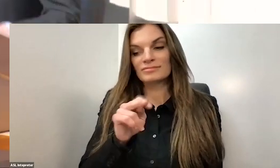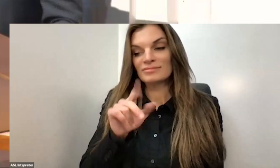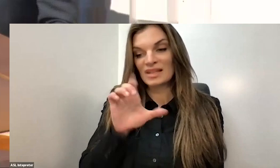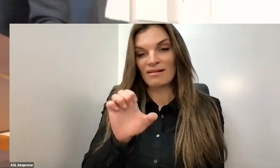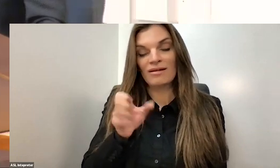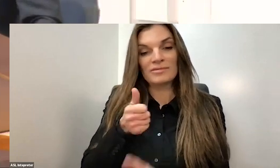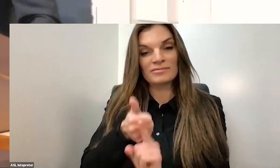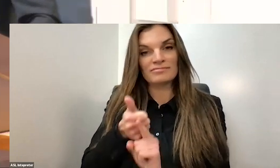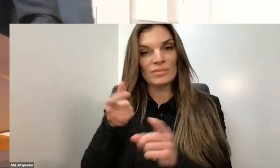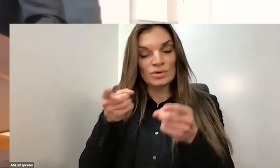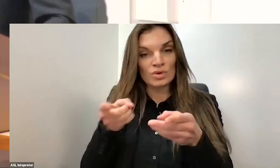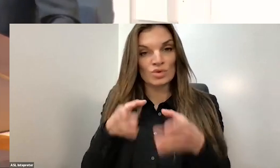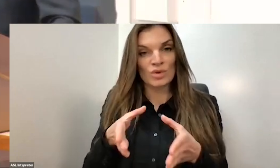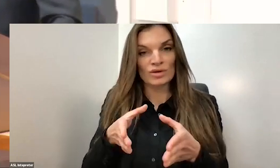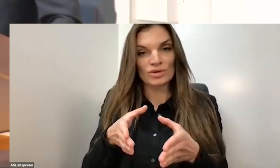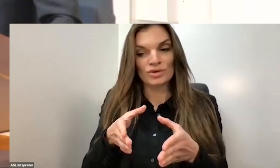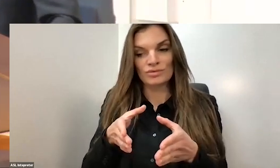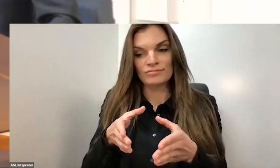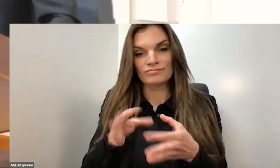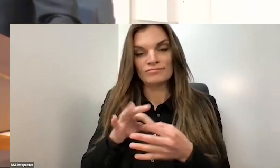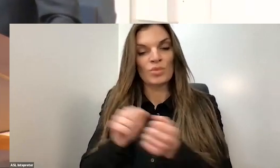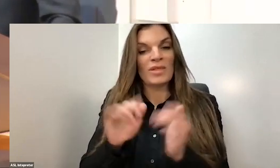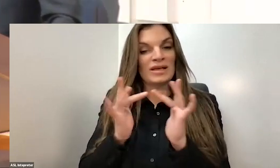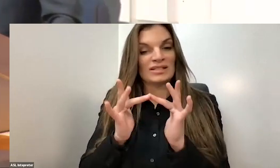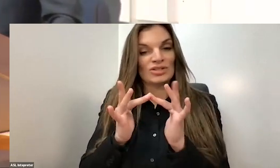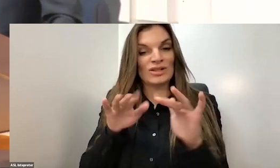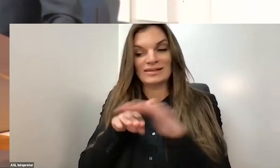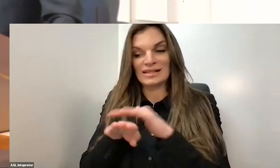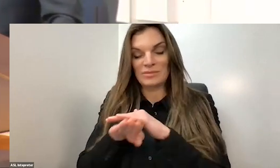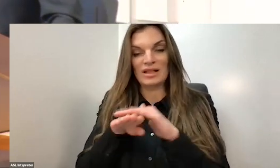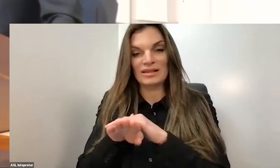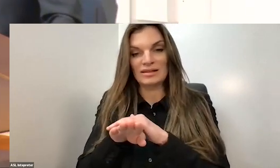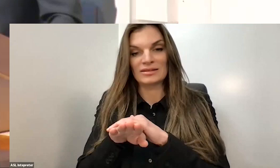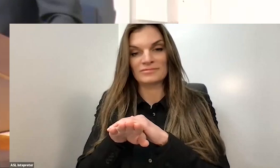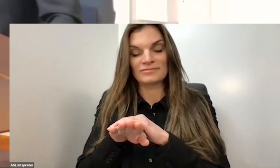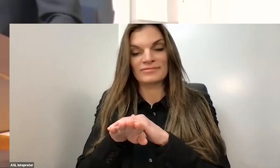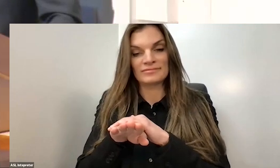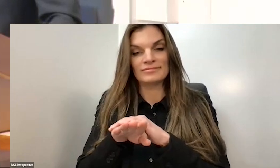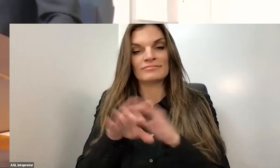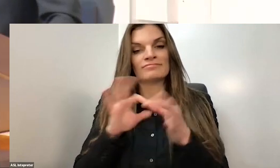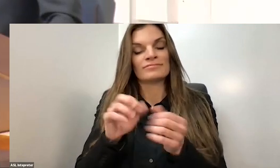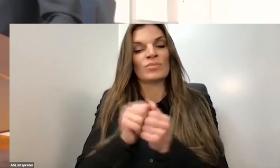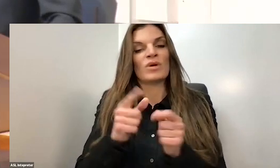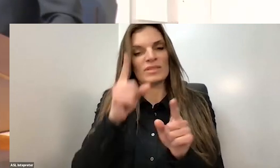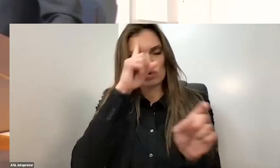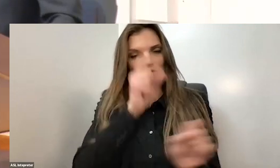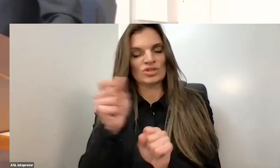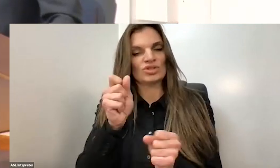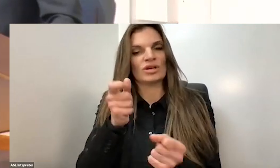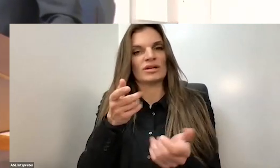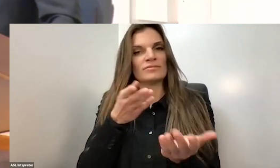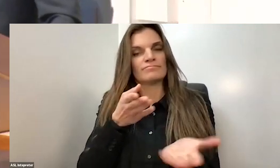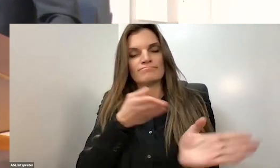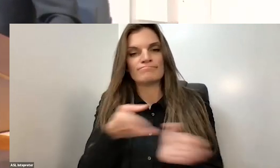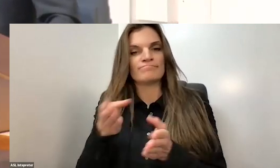is Harvard's Director of Digital Accessibility, providing strategic direction to digital accessibility